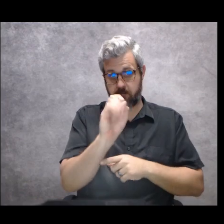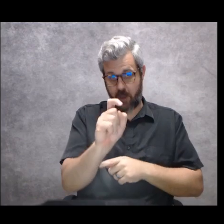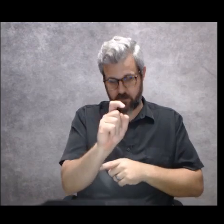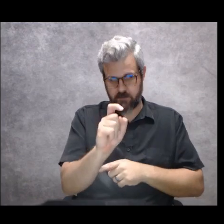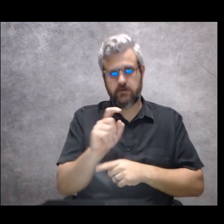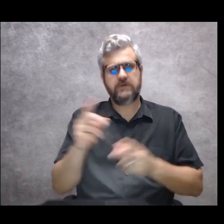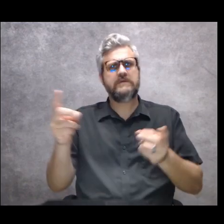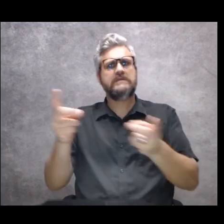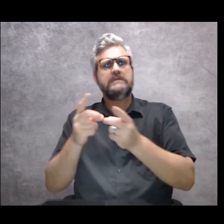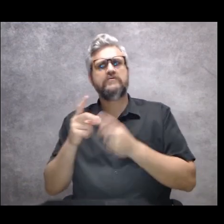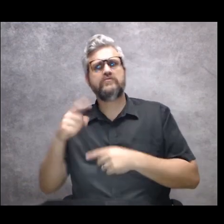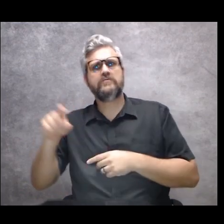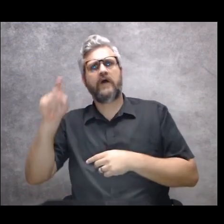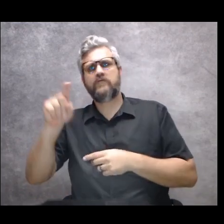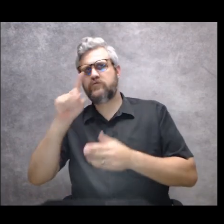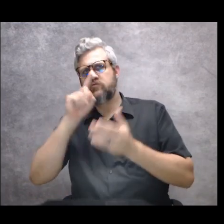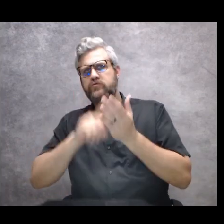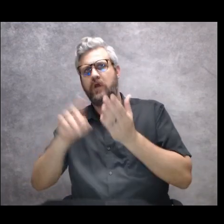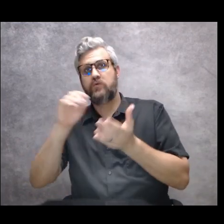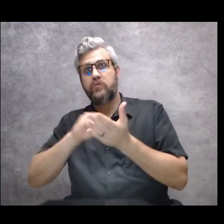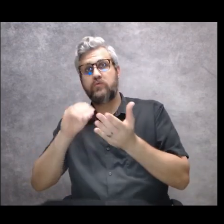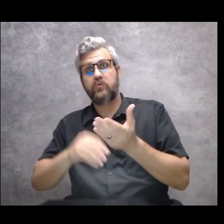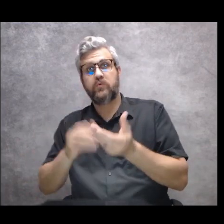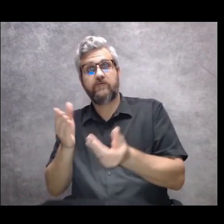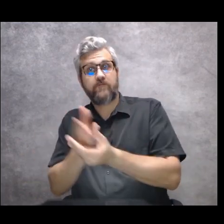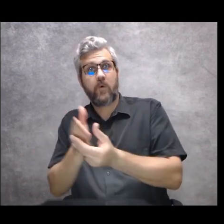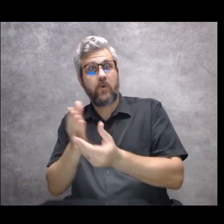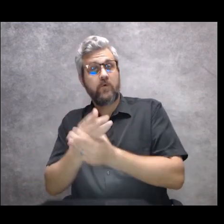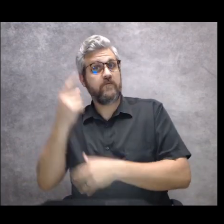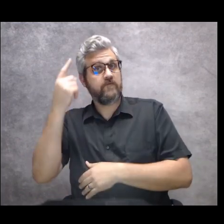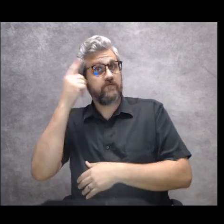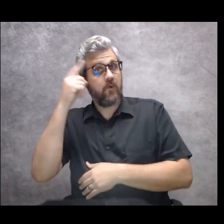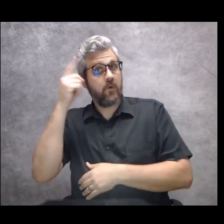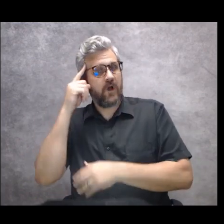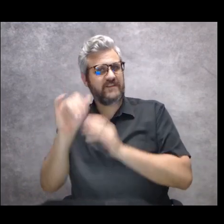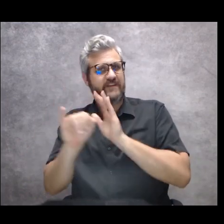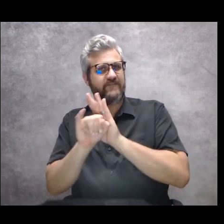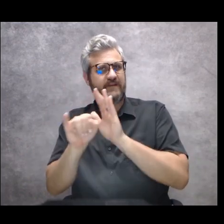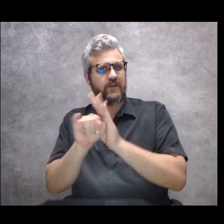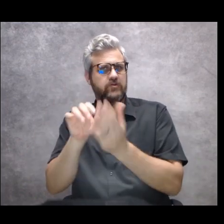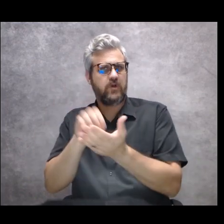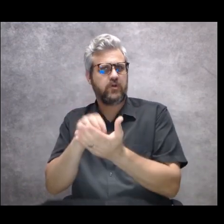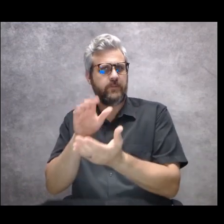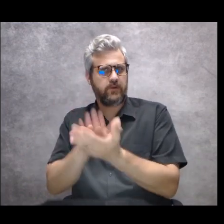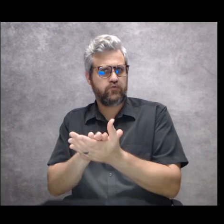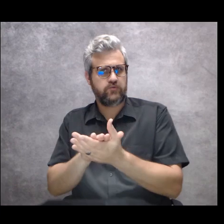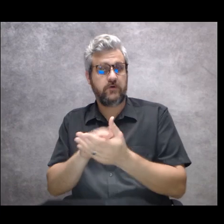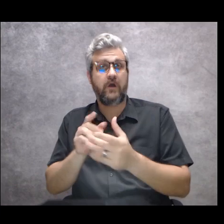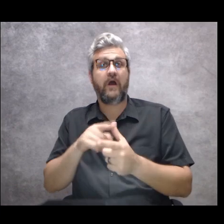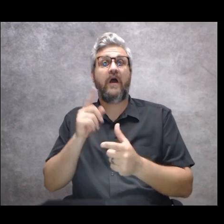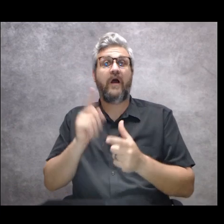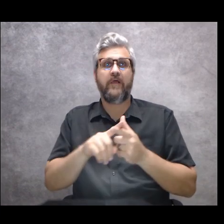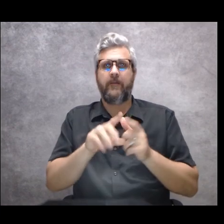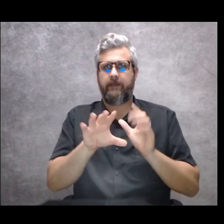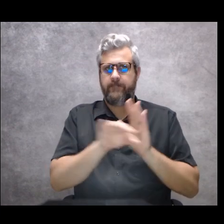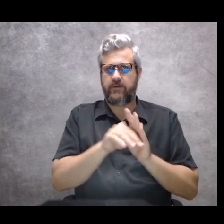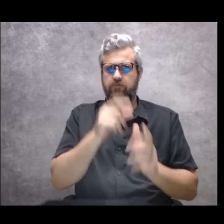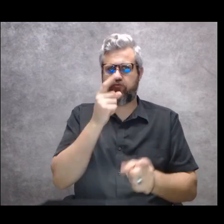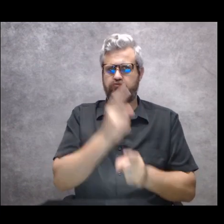folder for identification documentation. Then select the correct box.